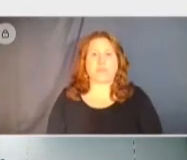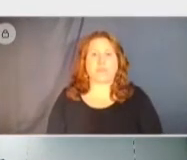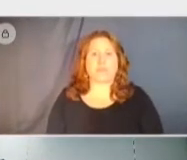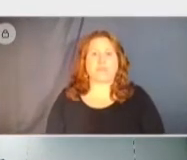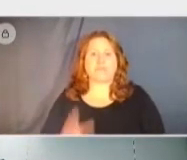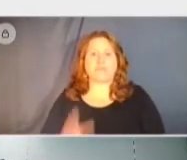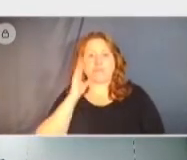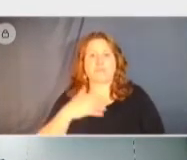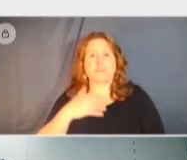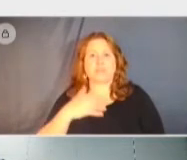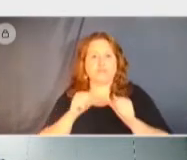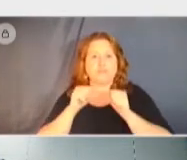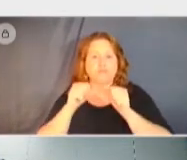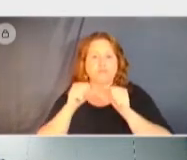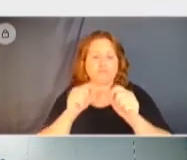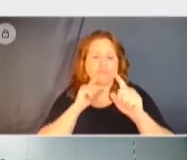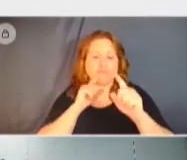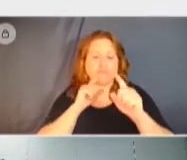General Services.